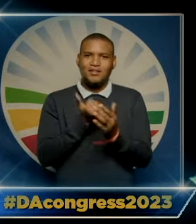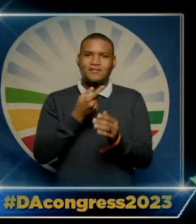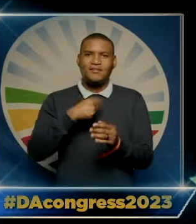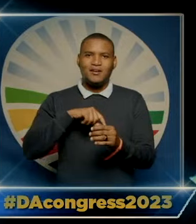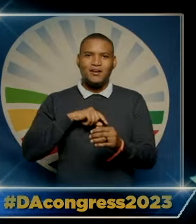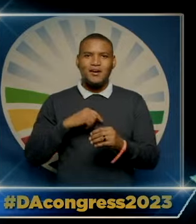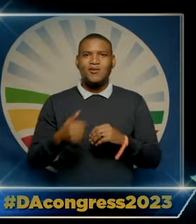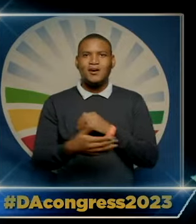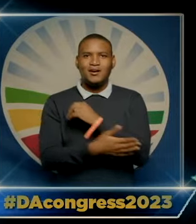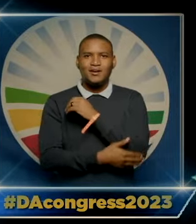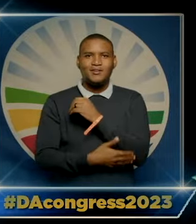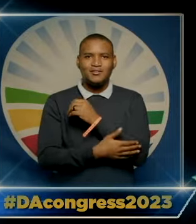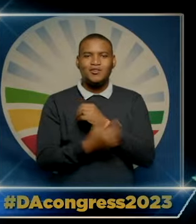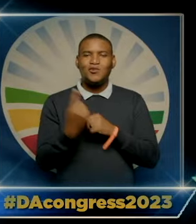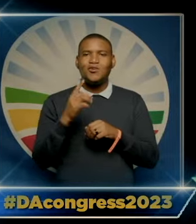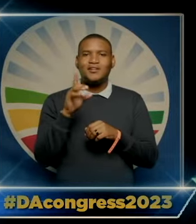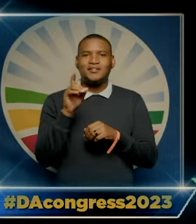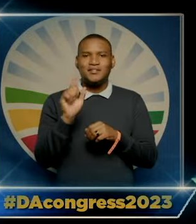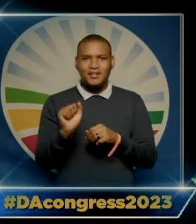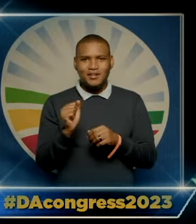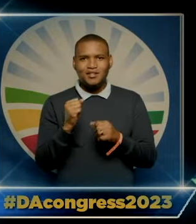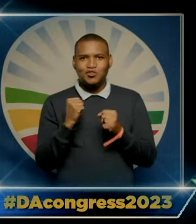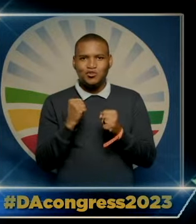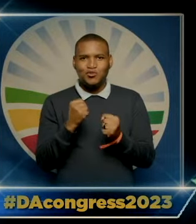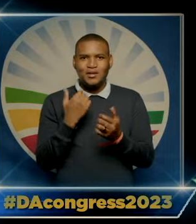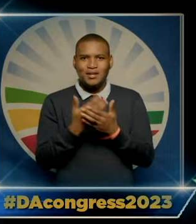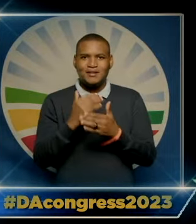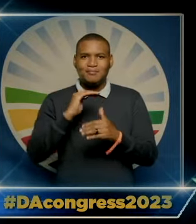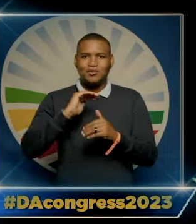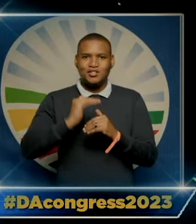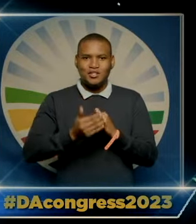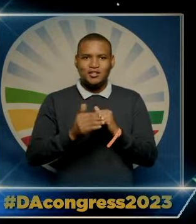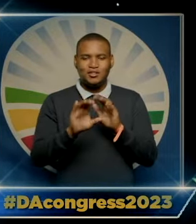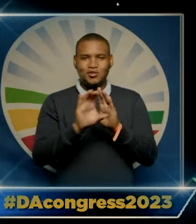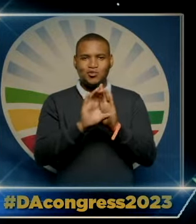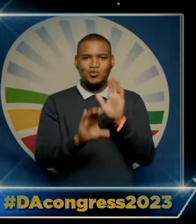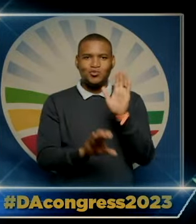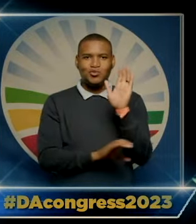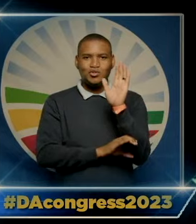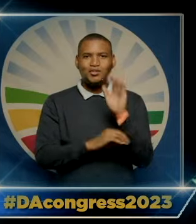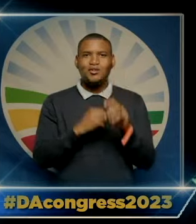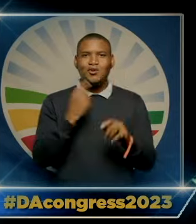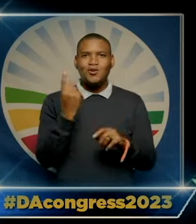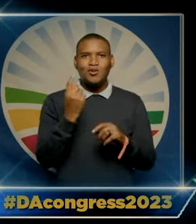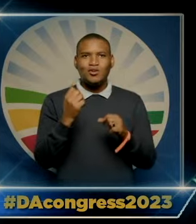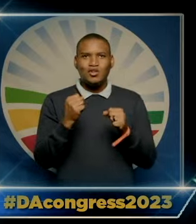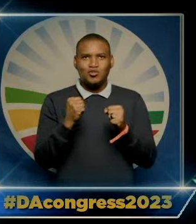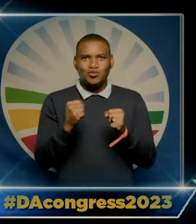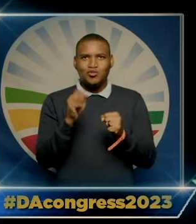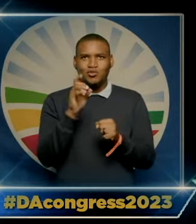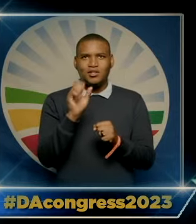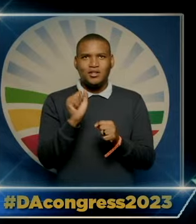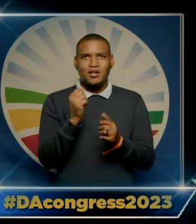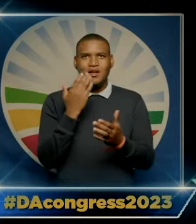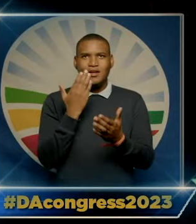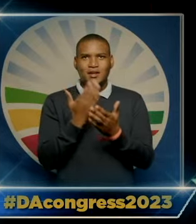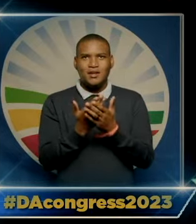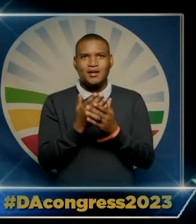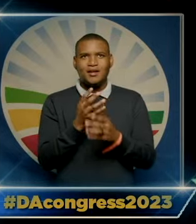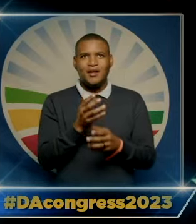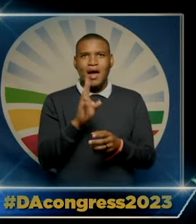country. Only a strong DA can protect the Constitution. Only a strong DA can